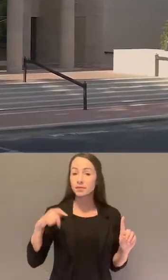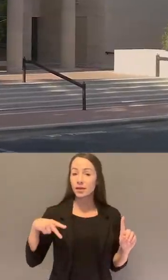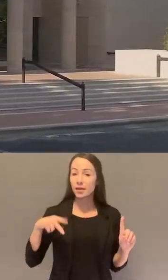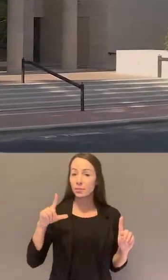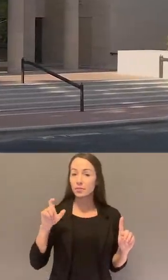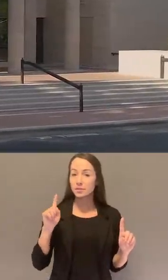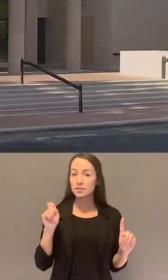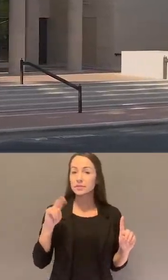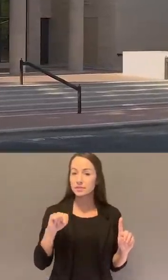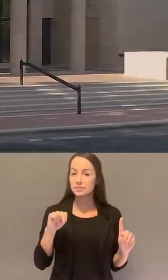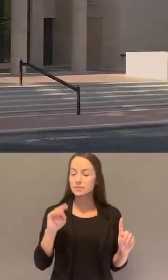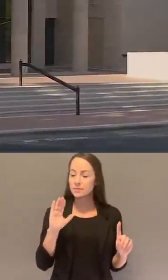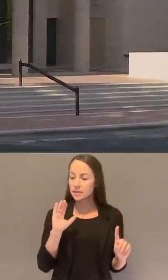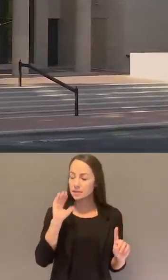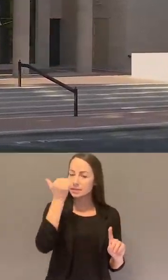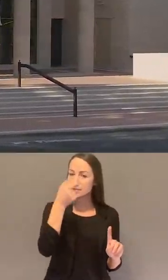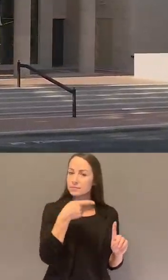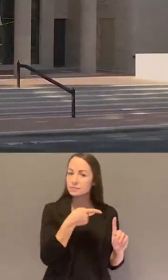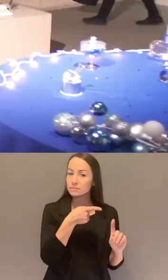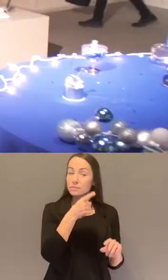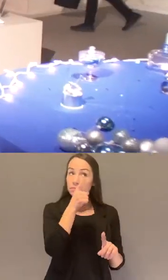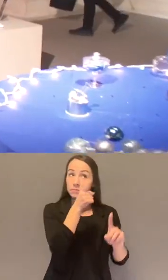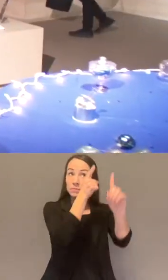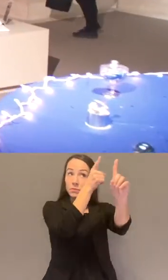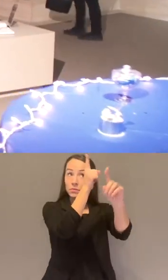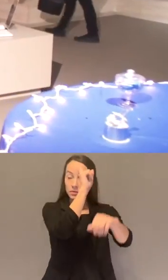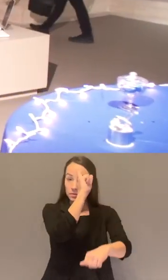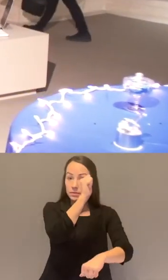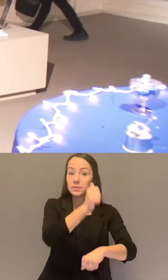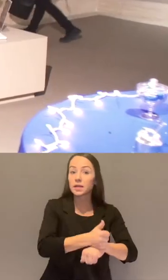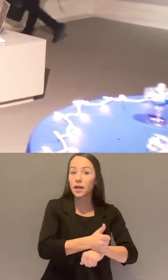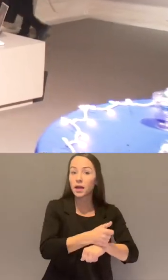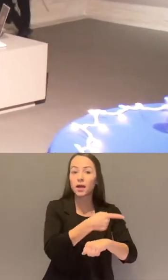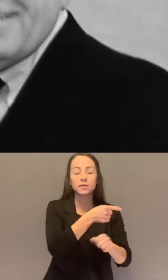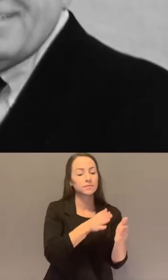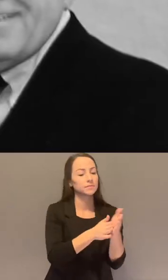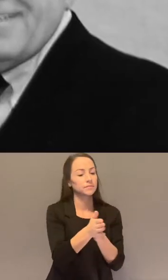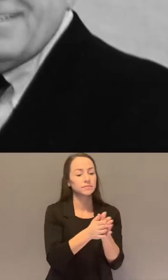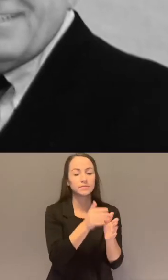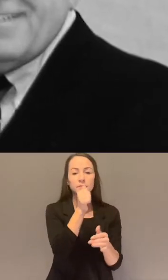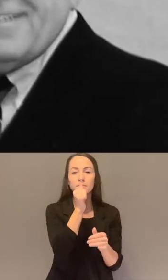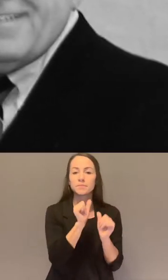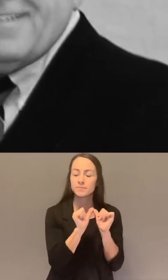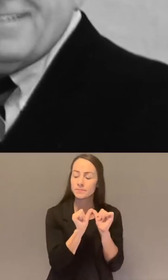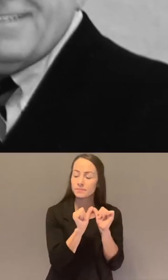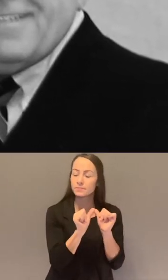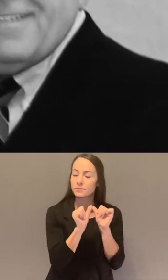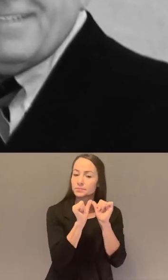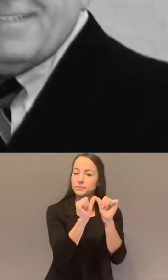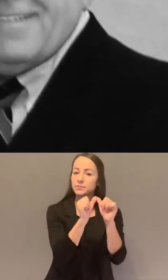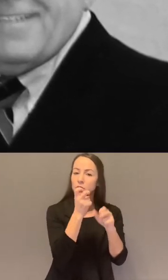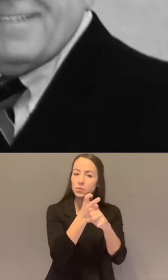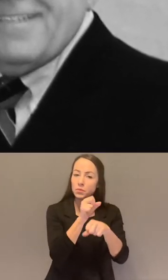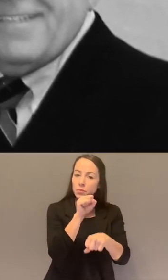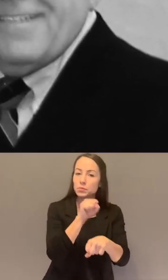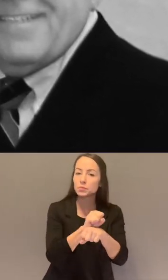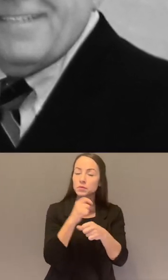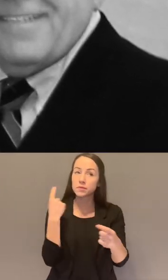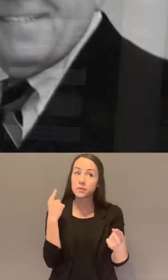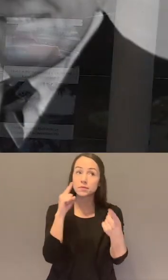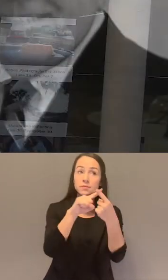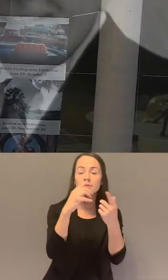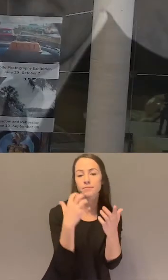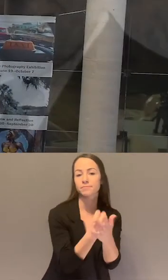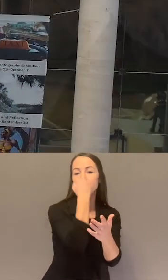Mr. Appleton seemed to me to be the type of man that when he had a goal in mind, he got to it. He worked